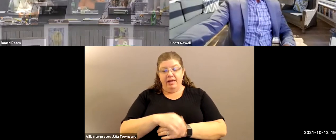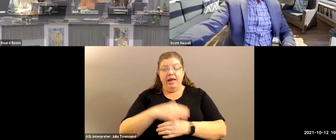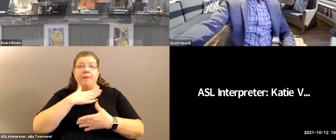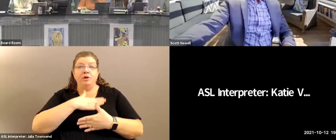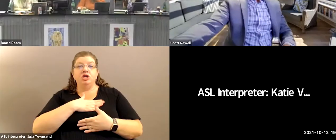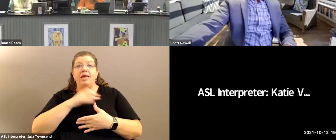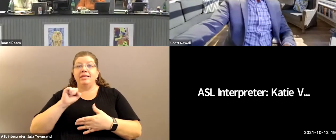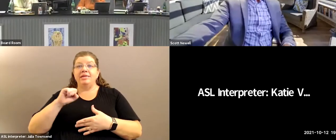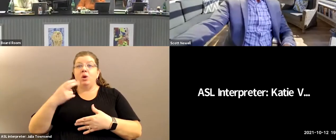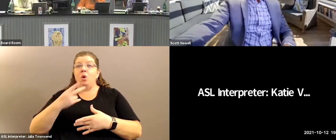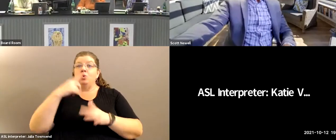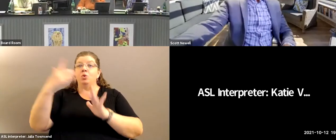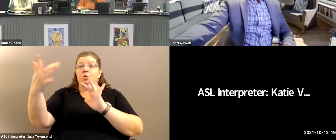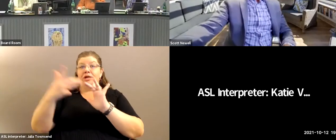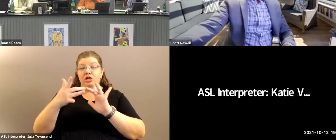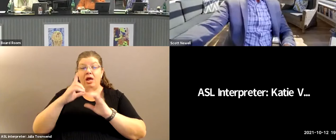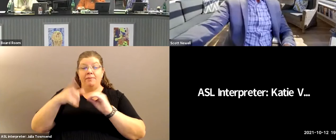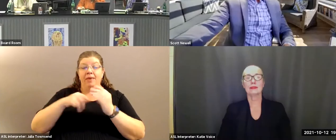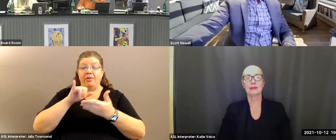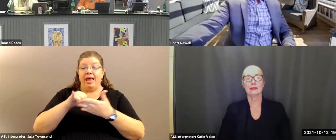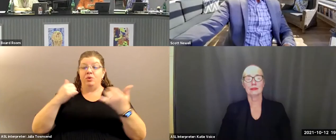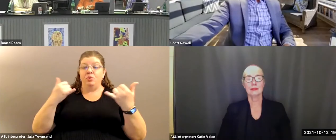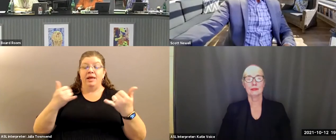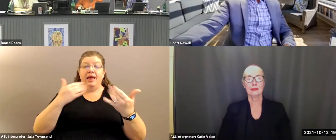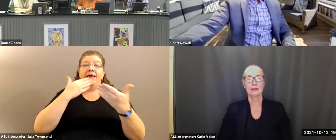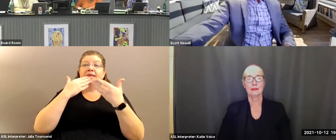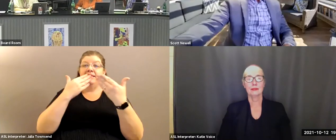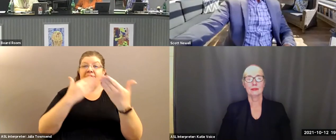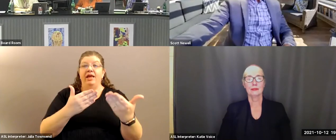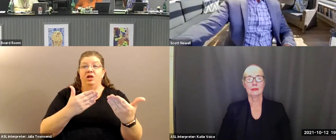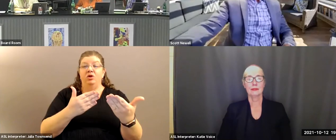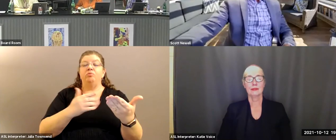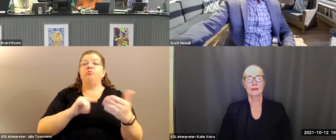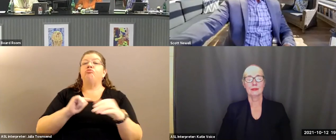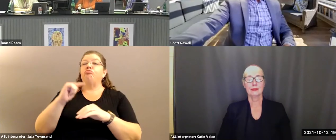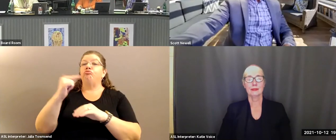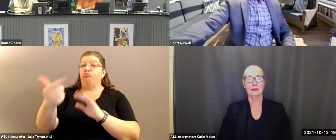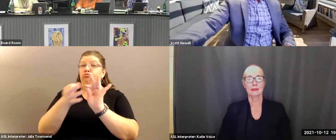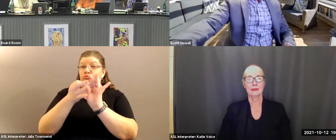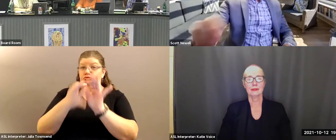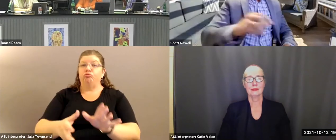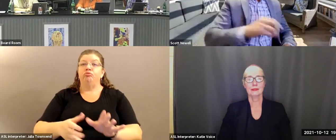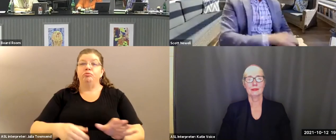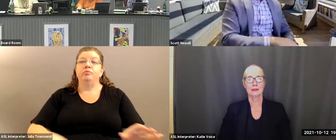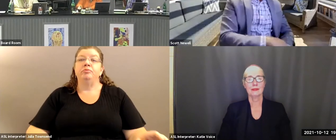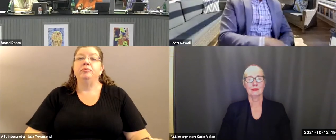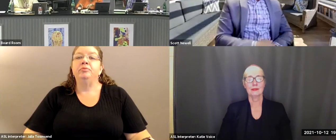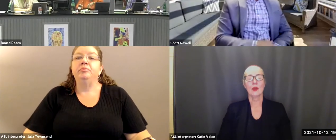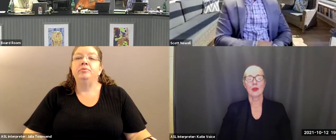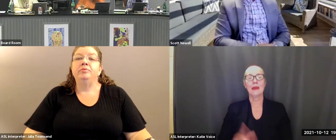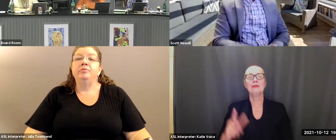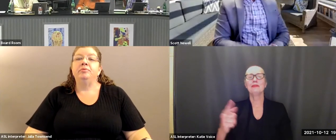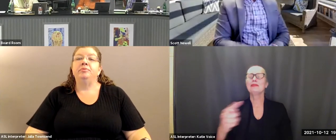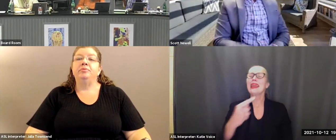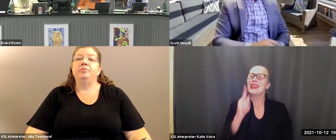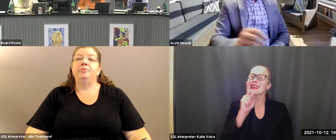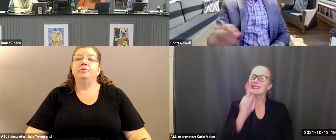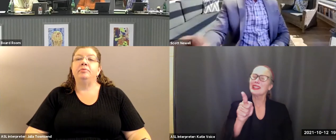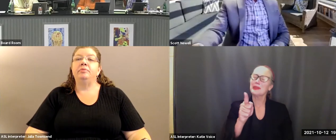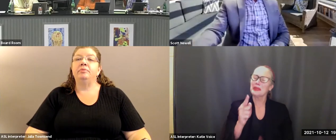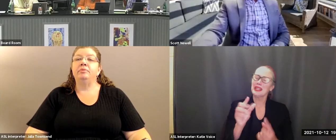the stakeholders who reached out about that today um this is kind of an esoteric question but just looking at this map